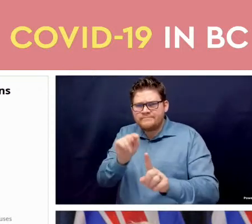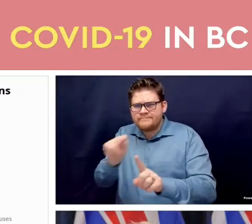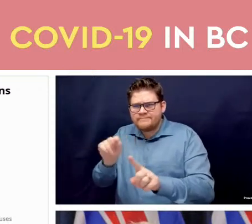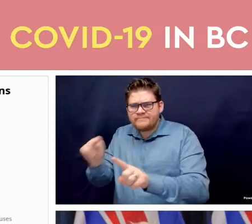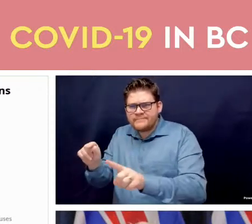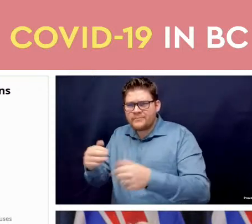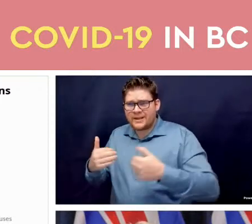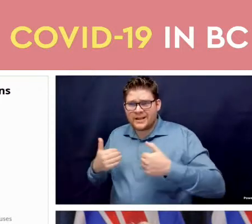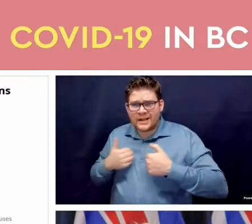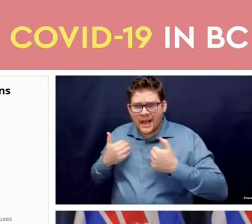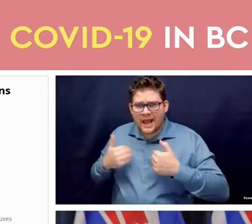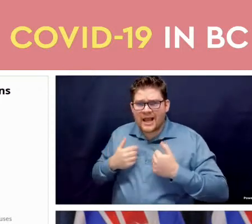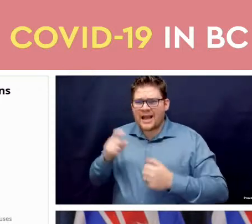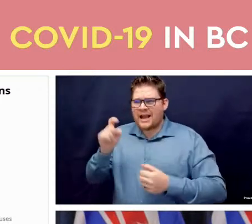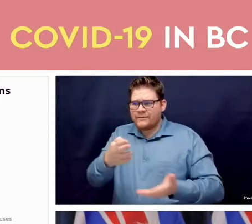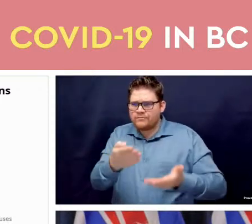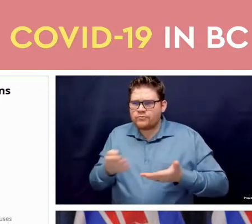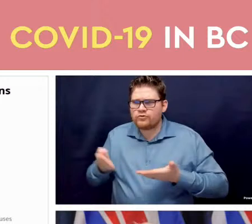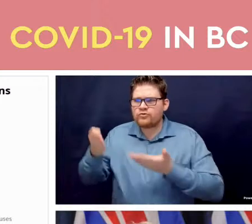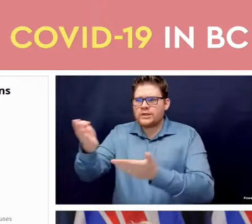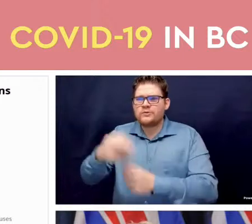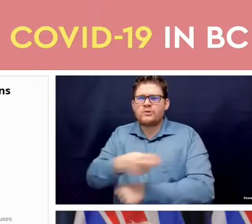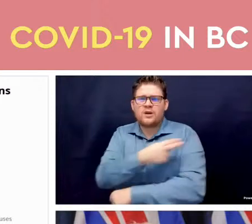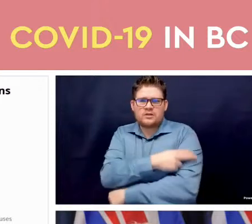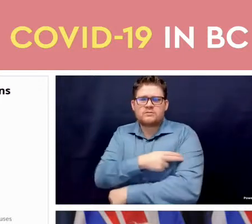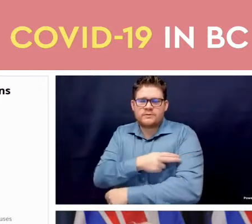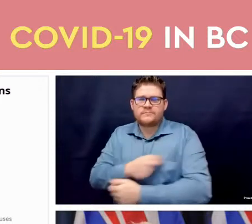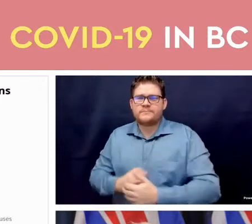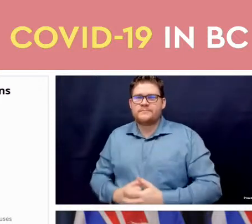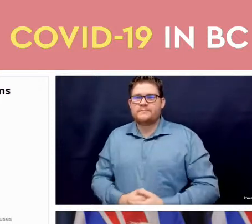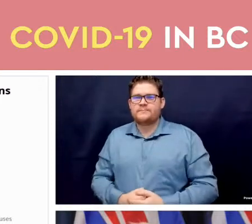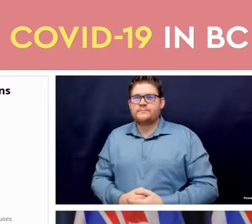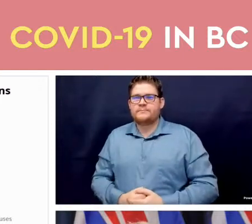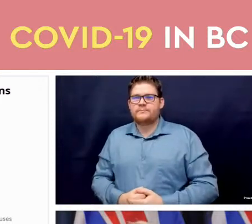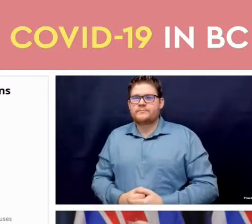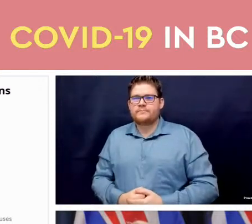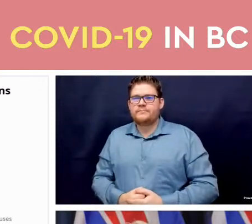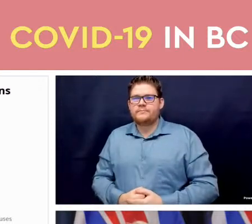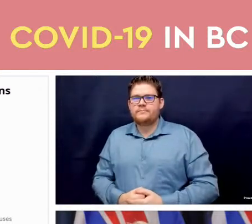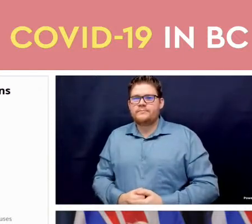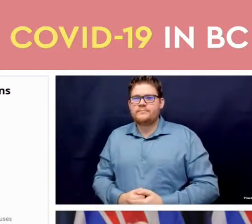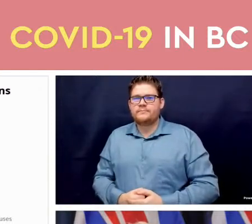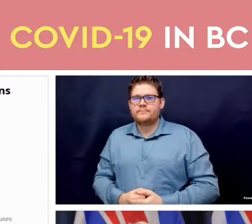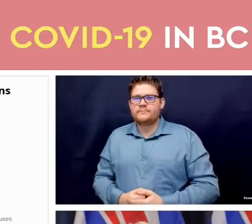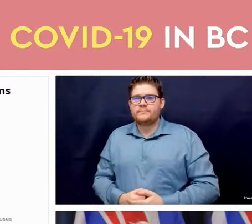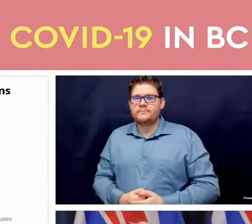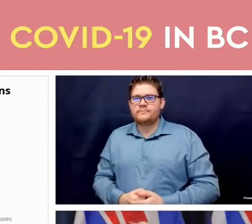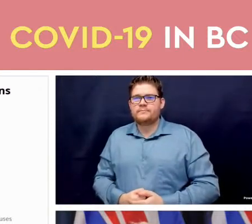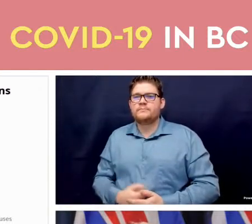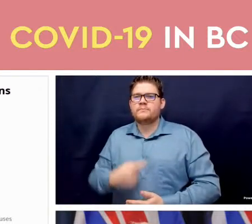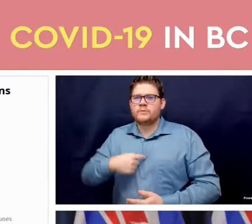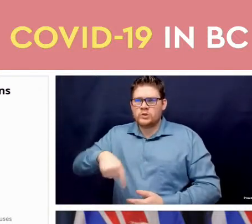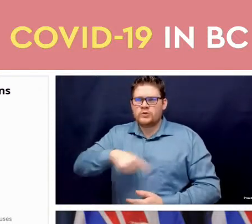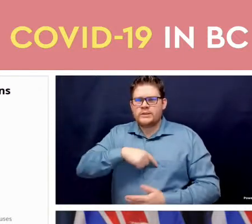related to COVID. The other thing that we're seeing is that RSV can cause, and we've known this, outbreaks in long-term care